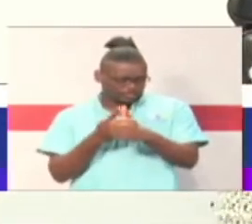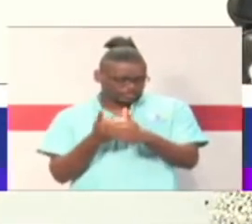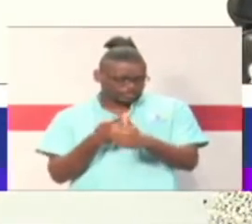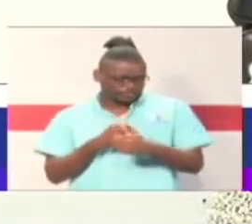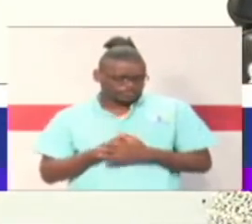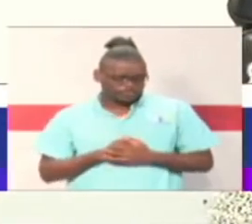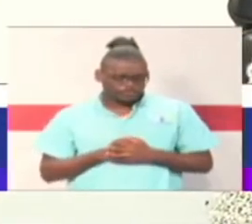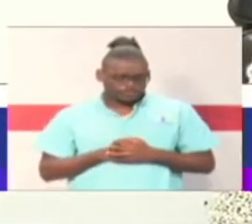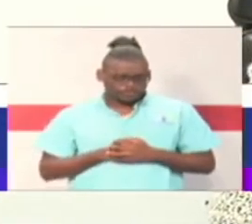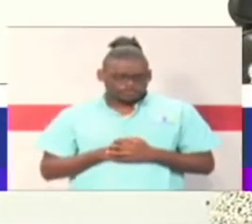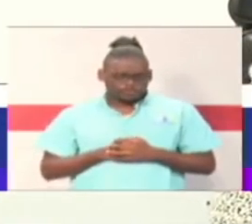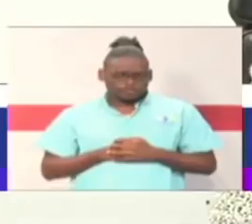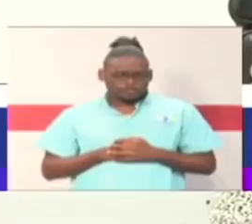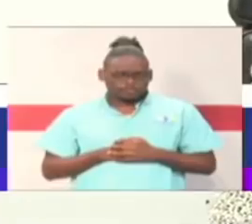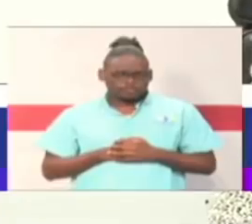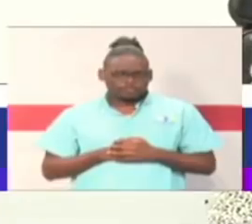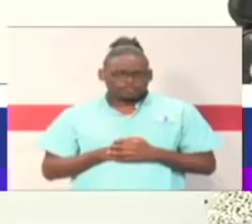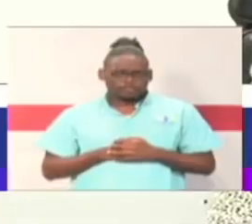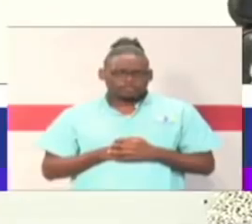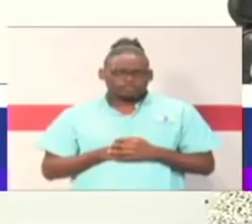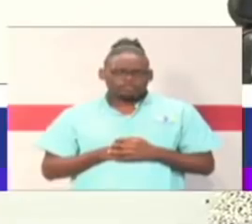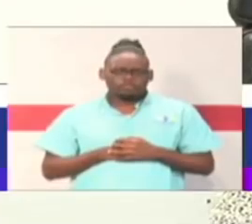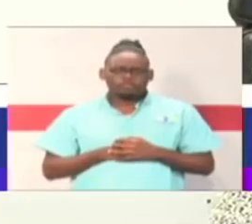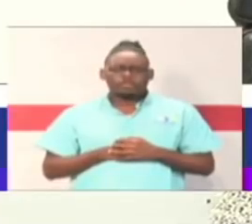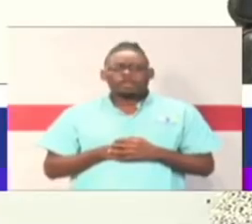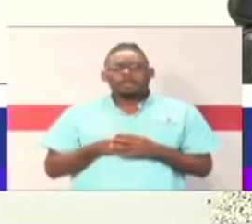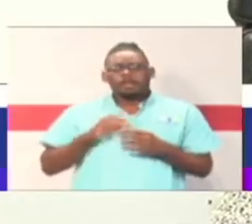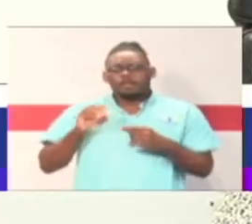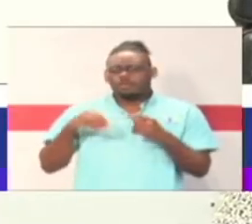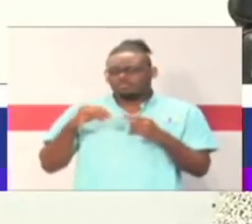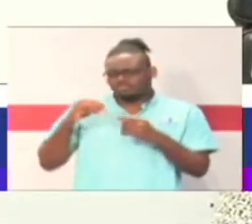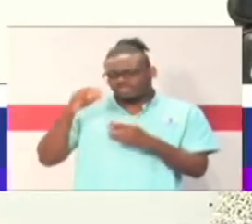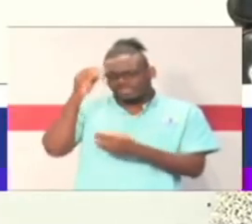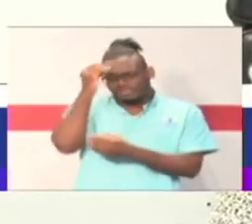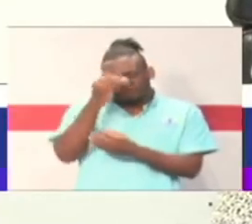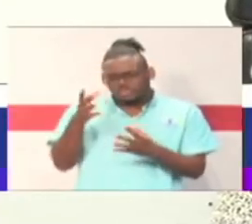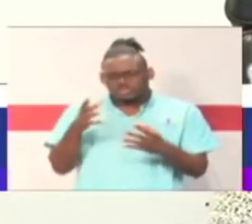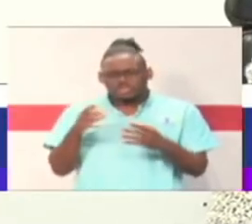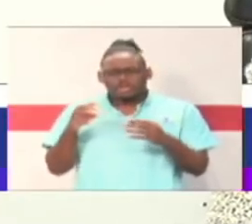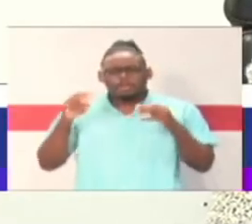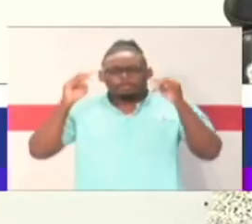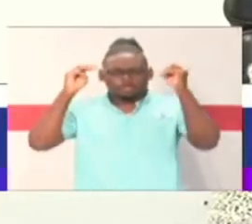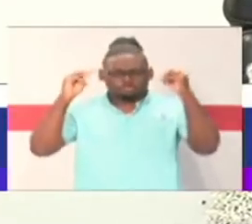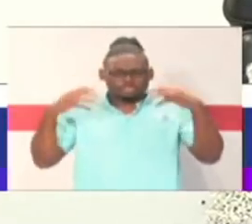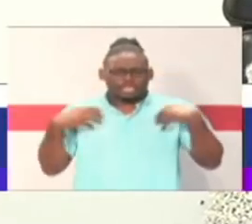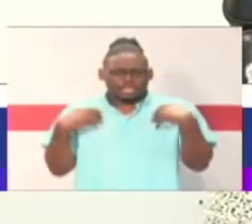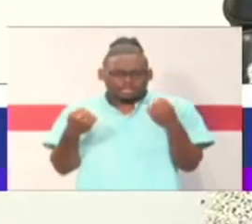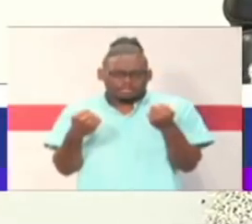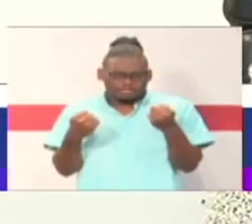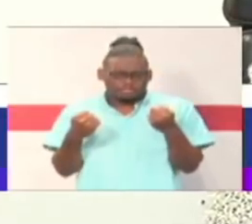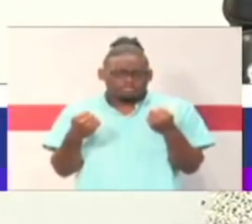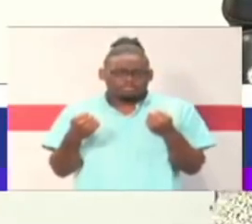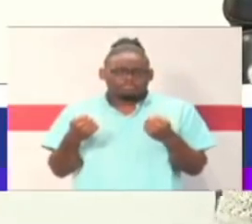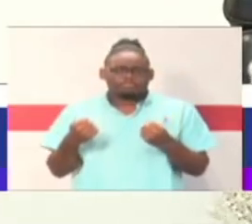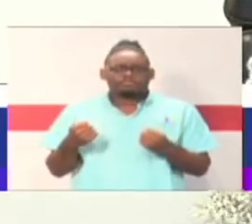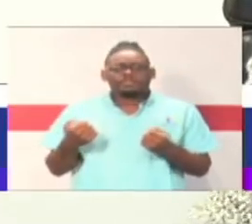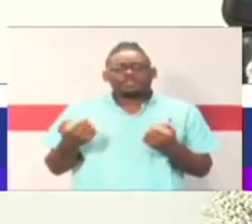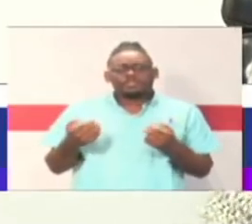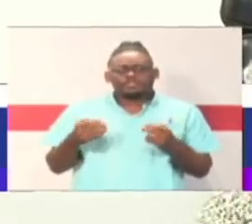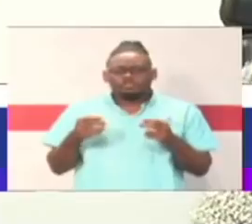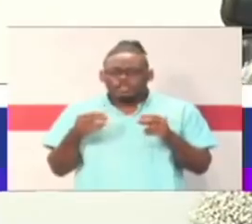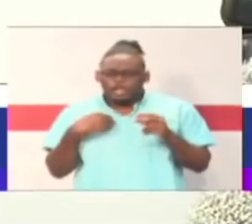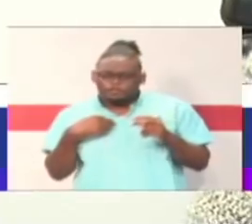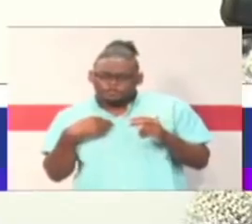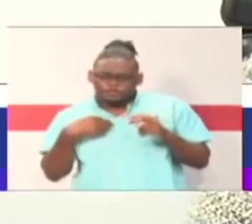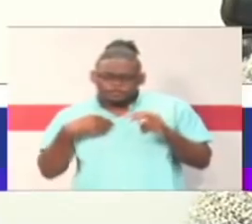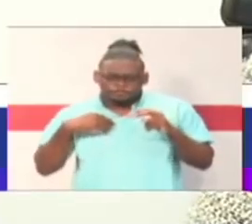question, which is confirmation of the Ministry of Health's ability to expand in terms of viral surveillance given the new